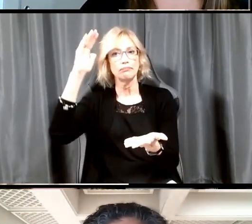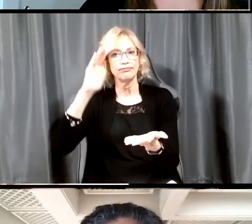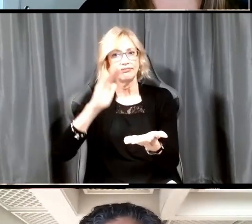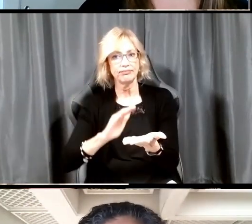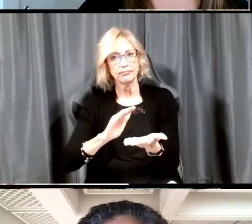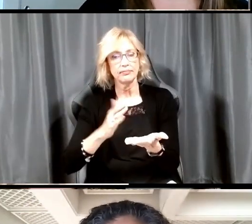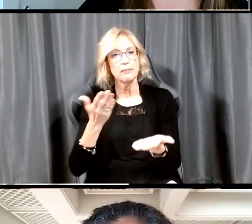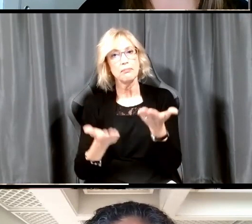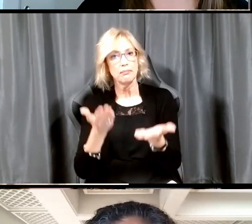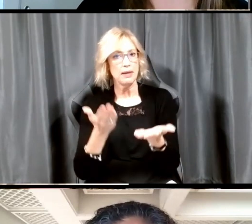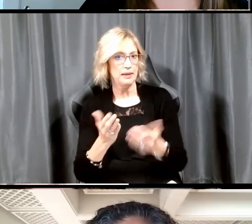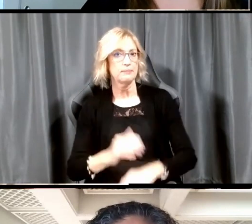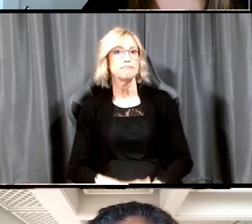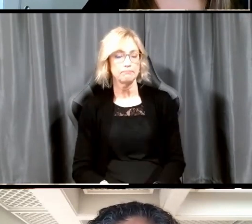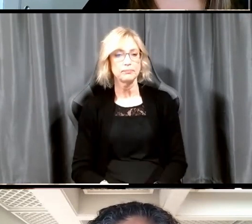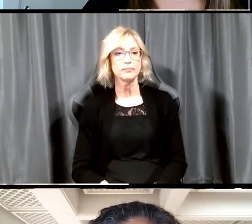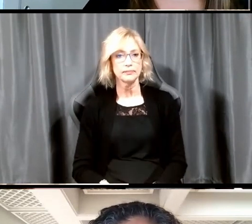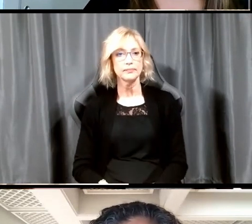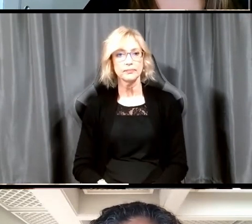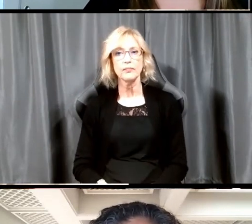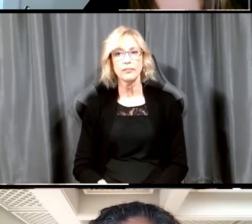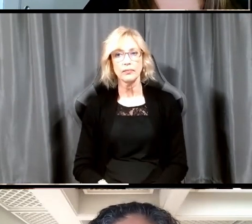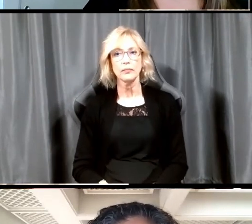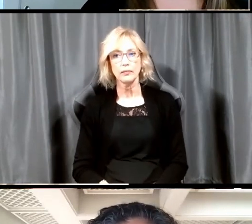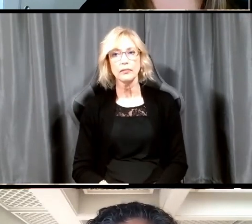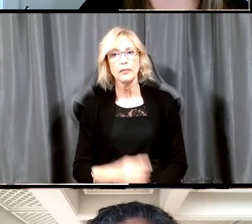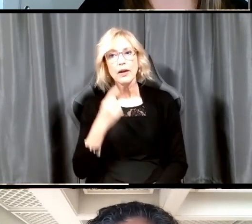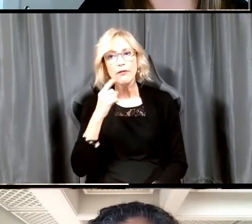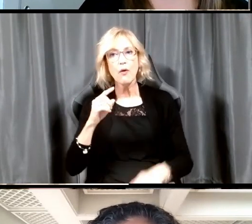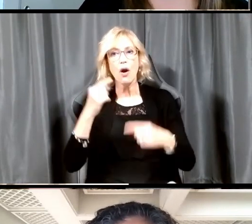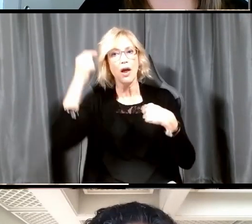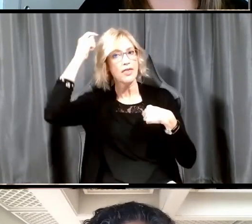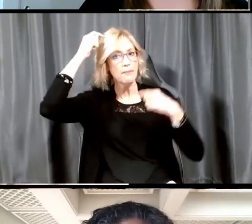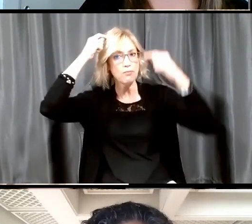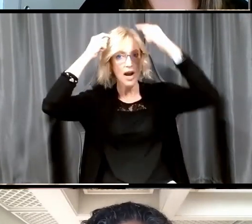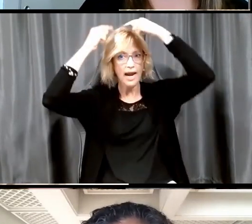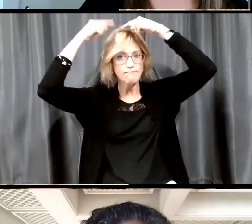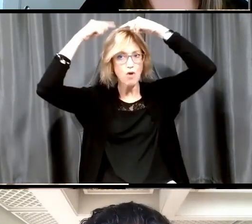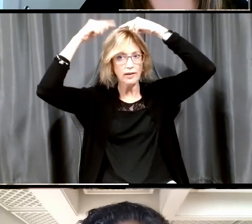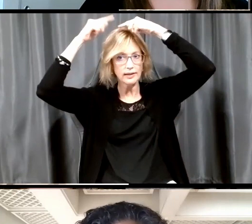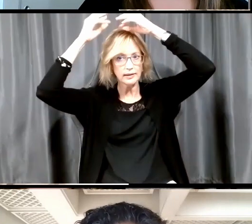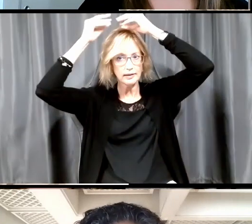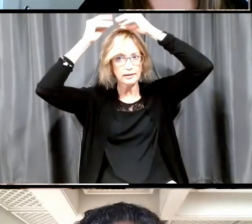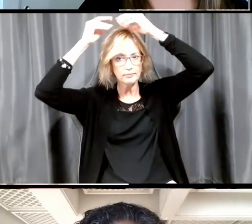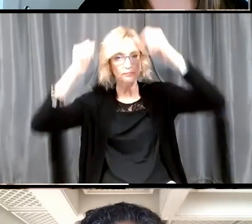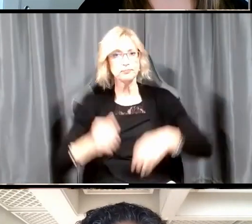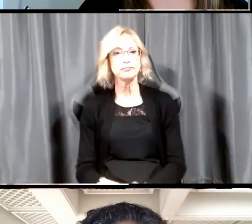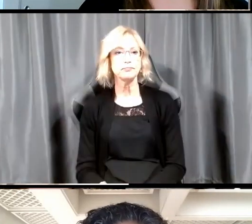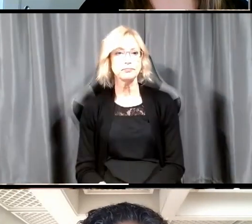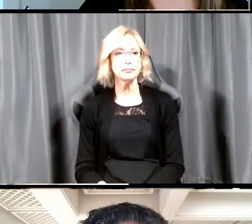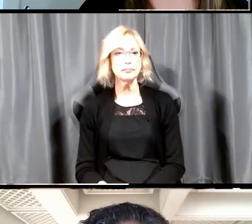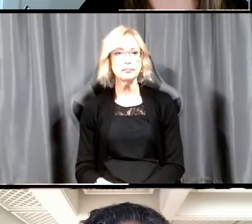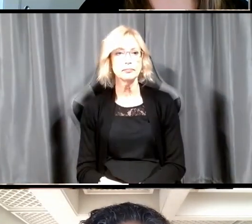It may decrease that time that they have to process what's happening around them.